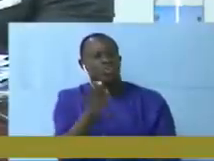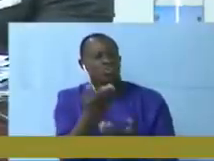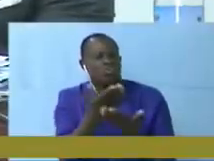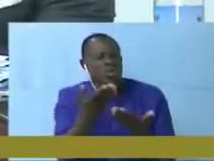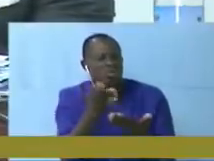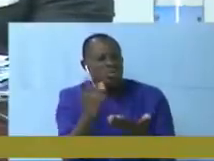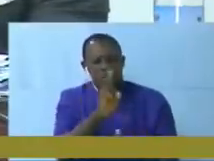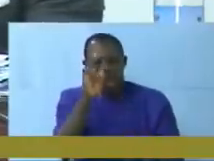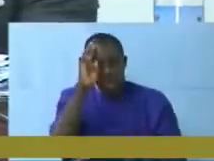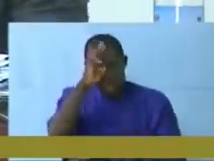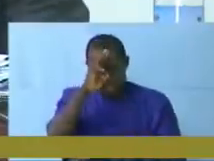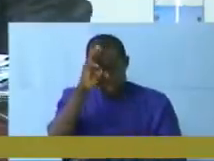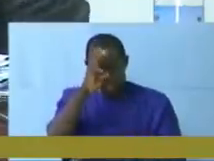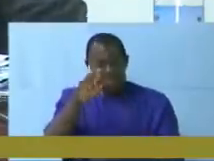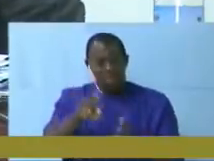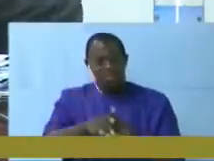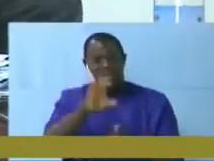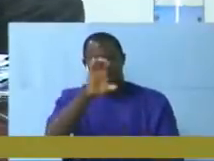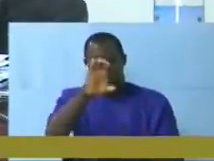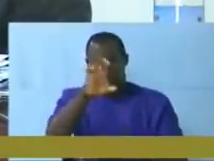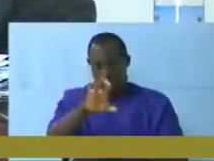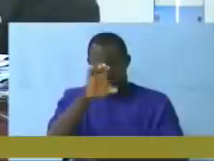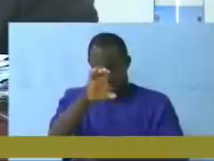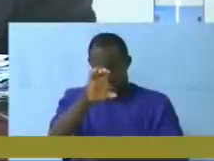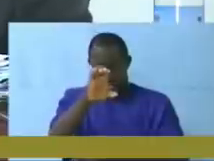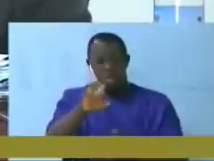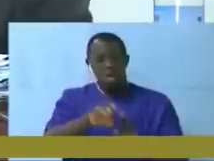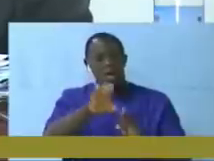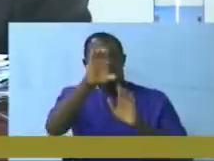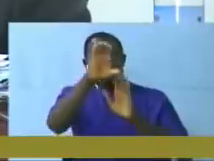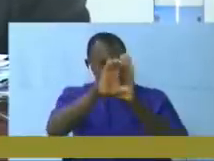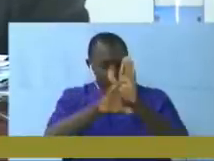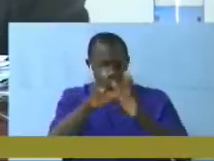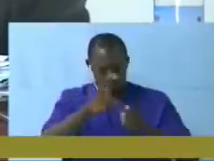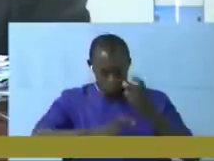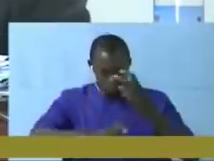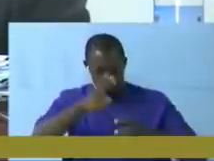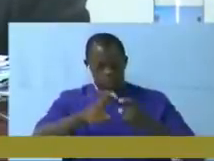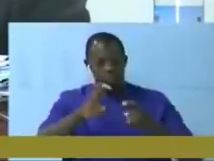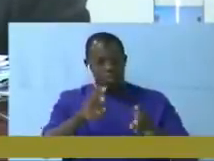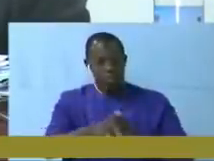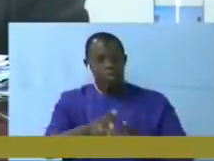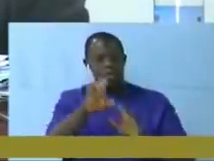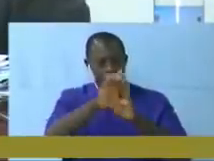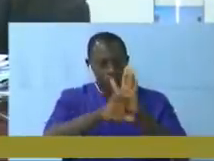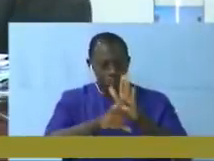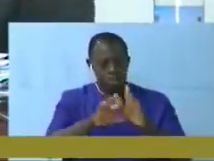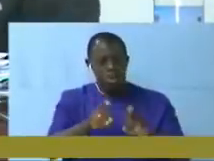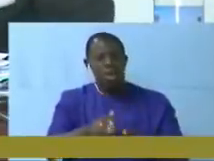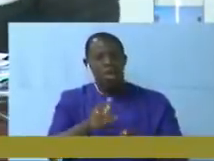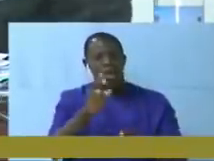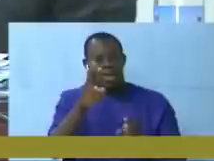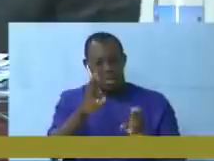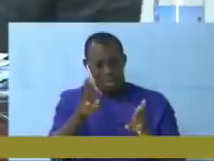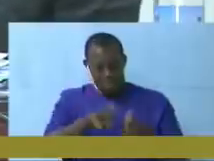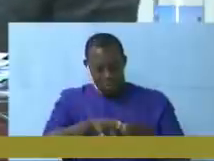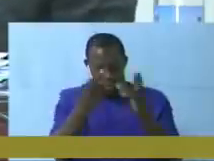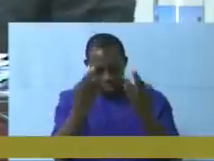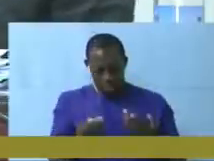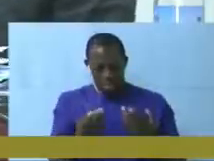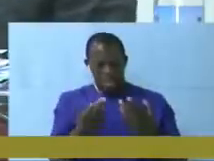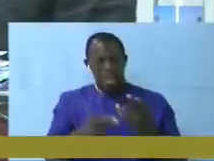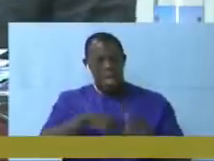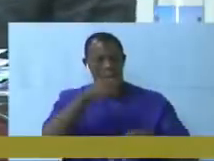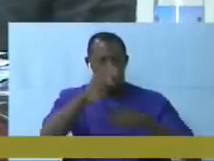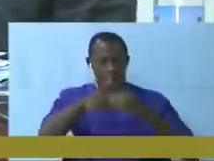Commission recommended in its draft the confirmation of appointments? Why? Lan